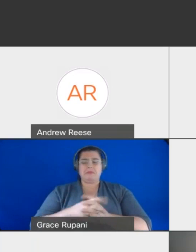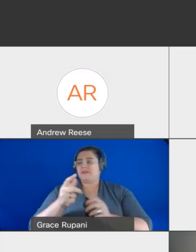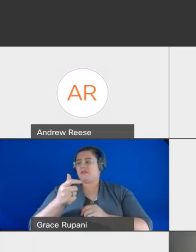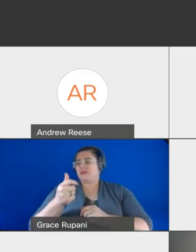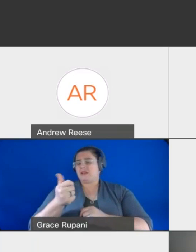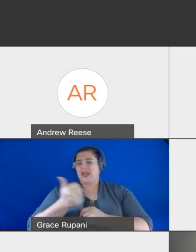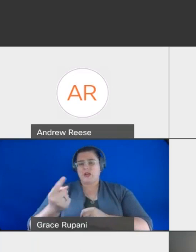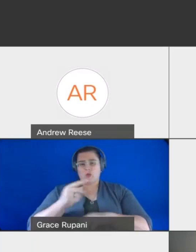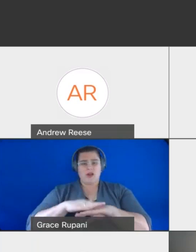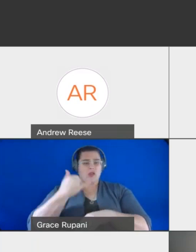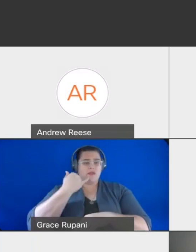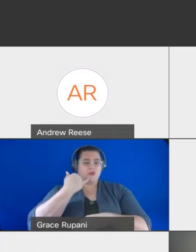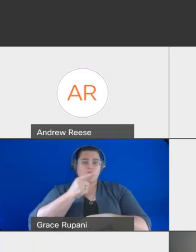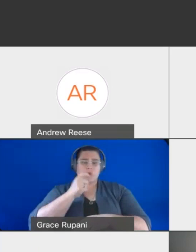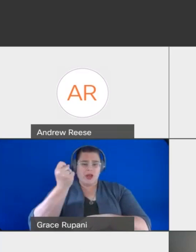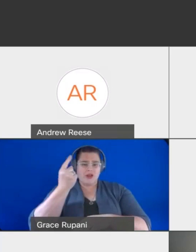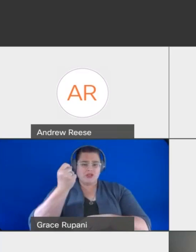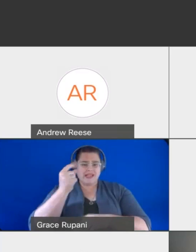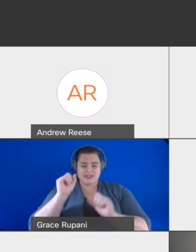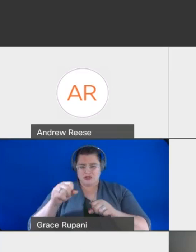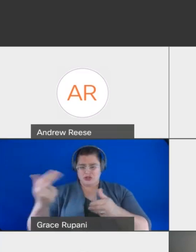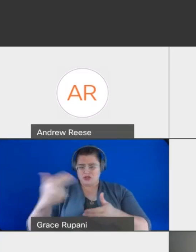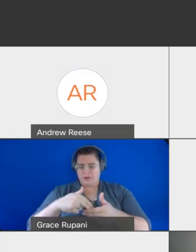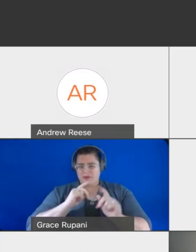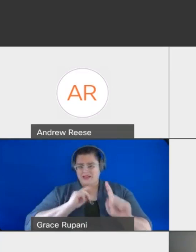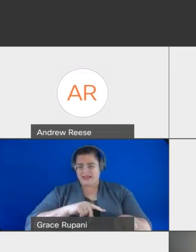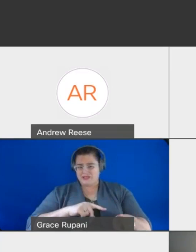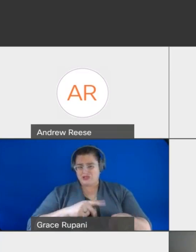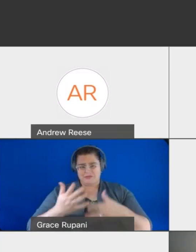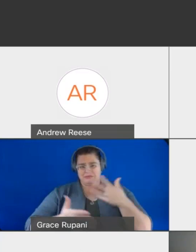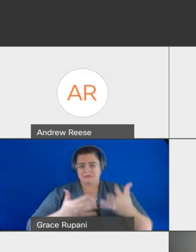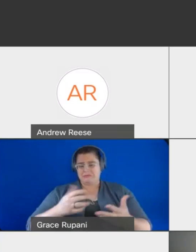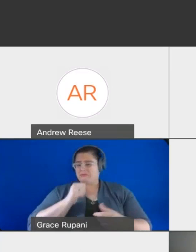to, if they could please jump in and answer.